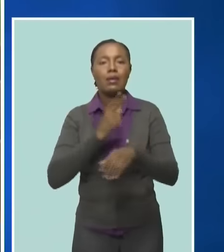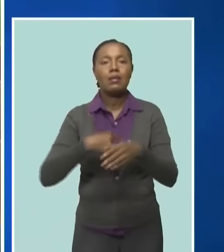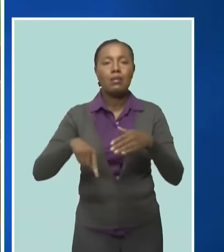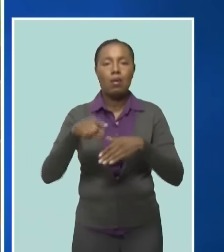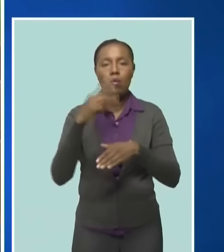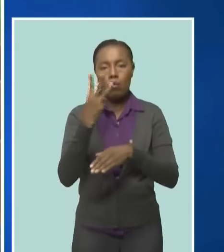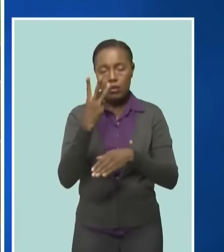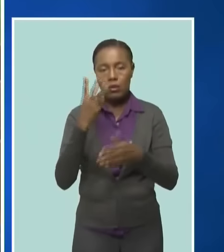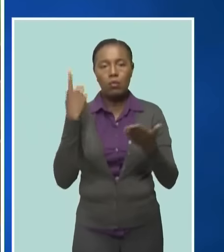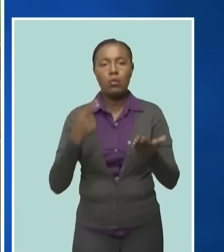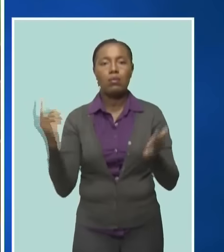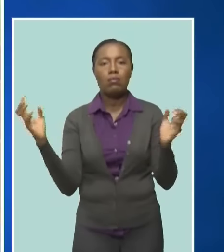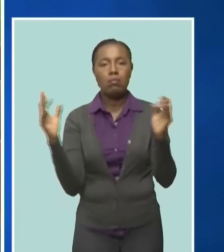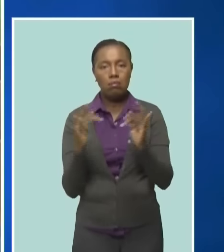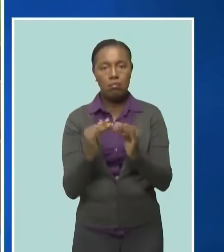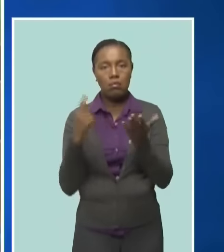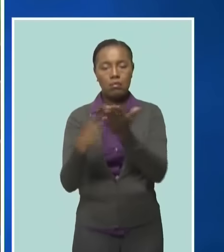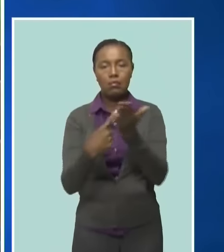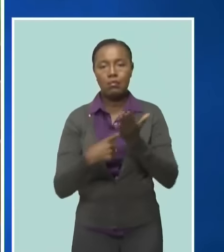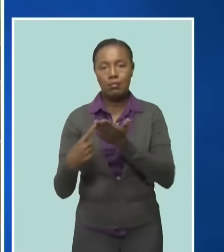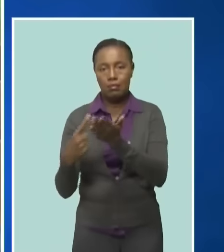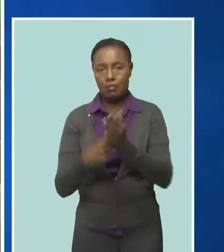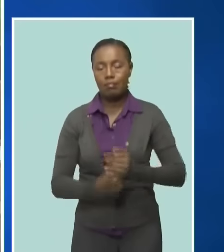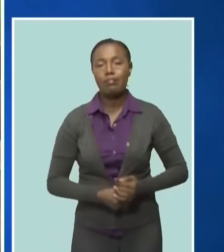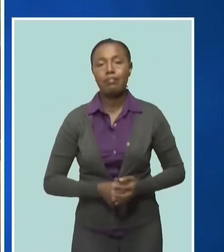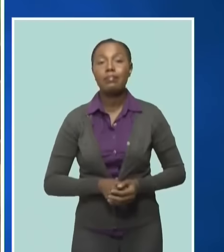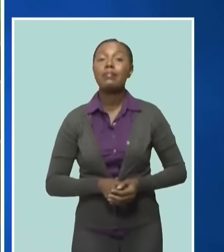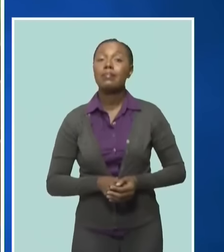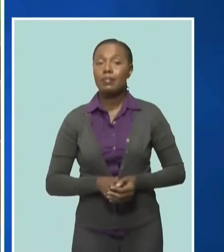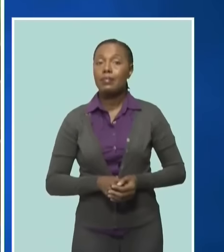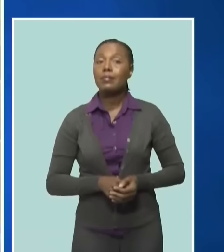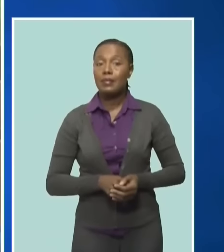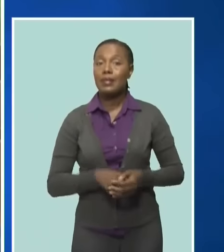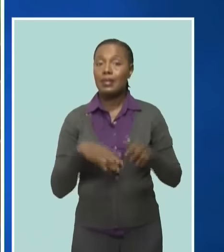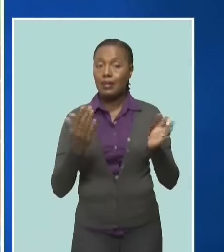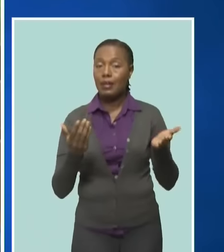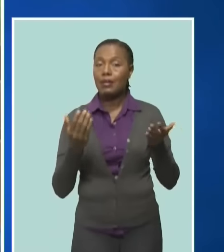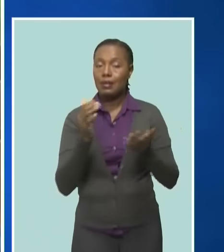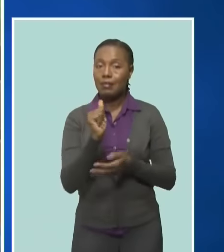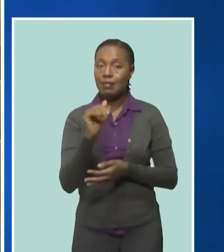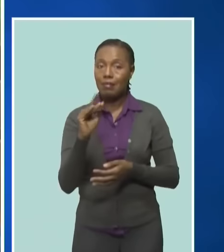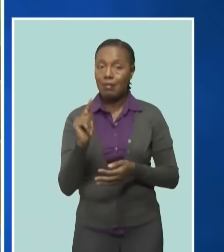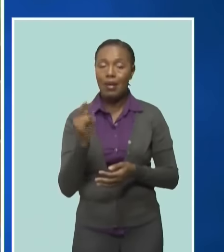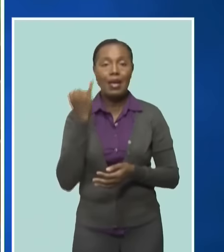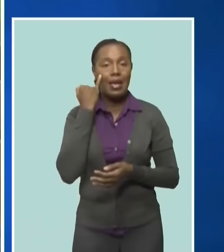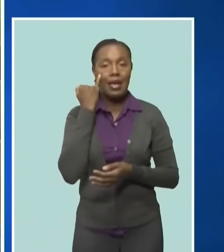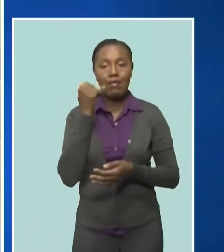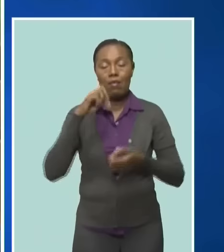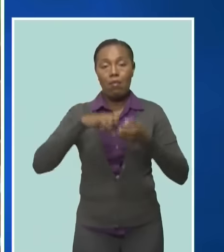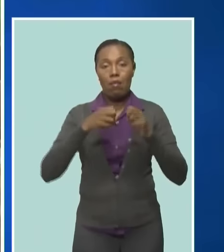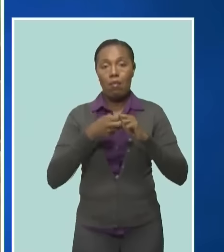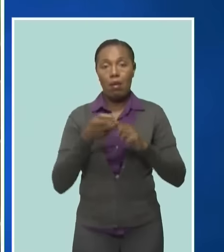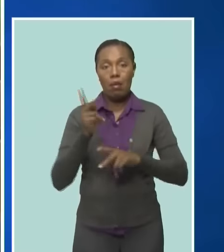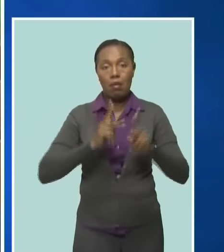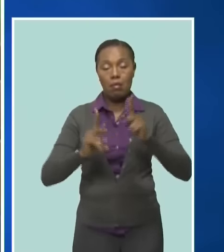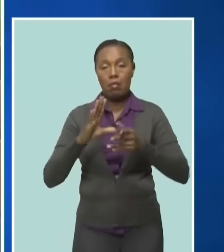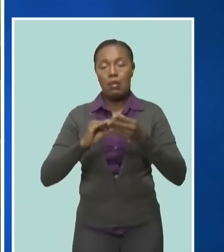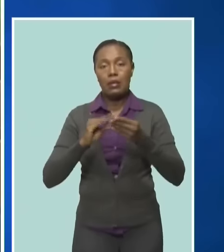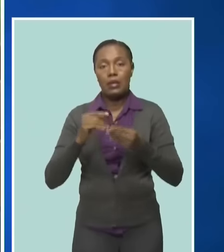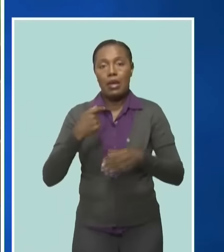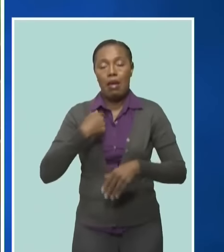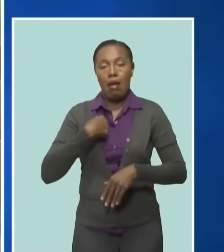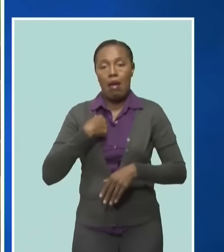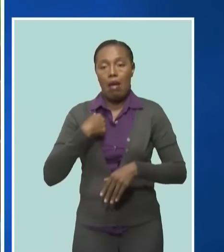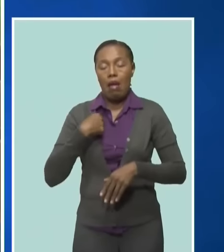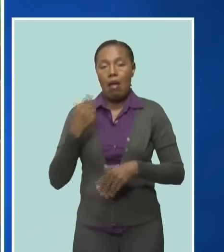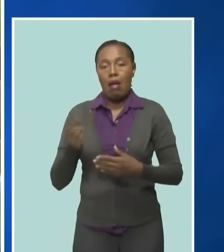based on the Shaw Act, if there's an issue with respect to persons stating that they believe their workplace